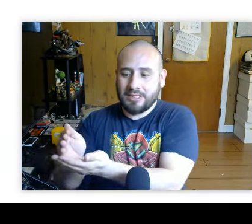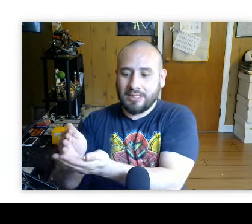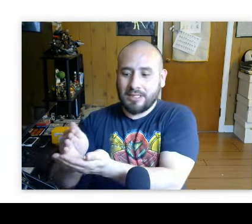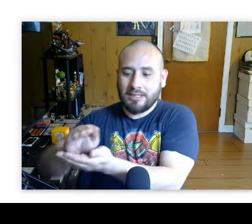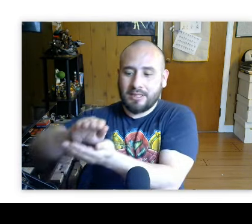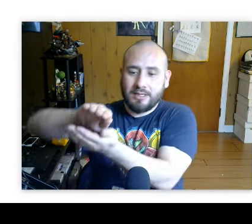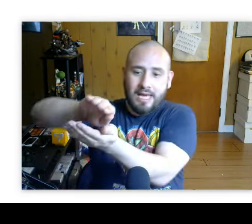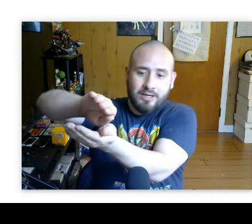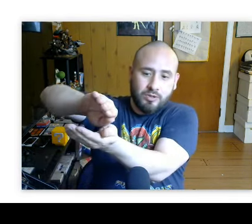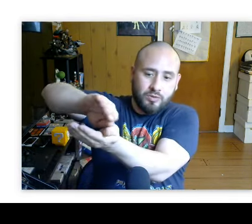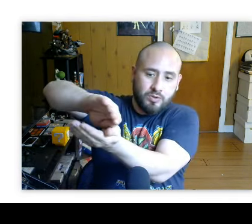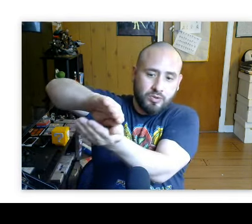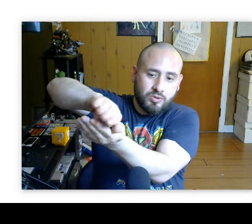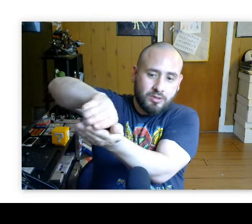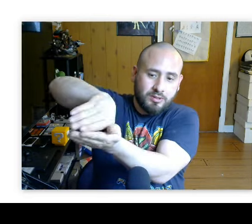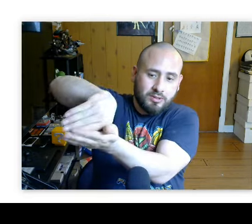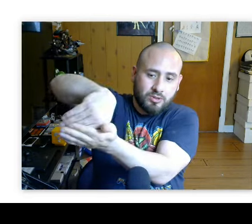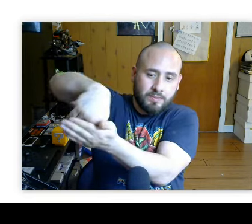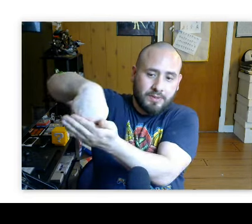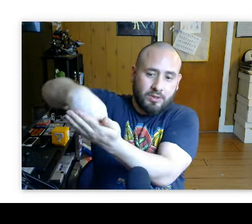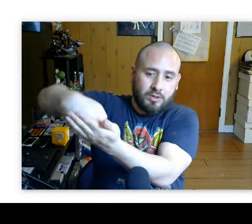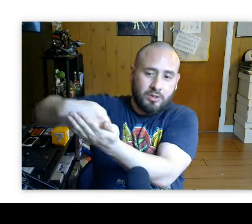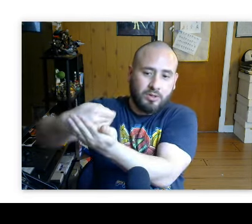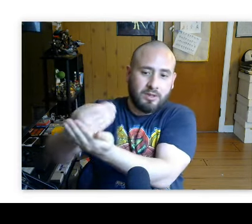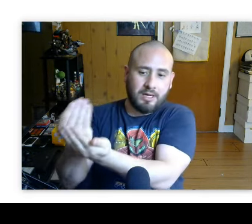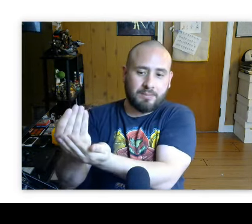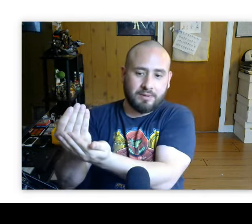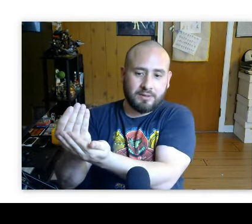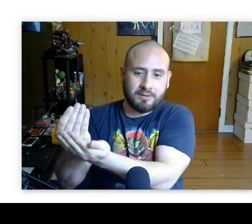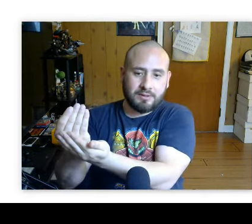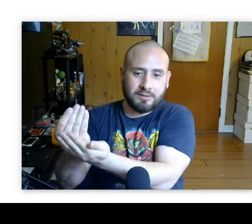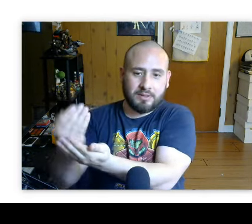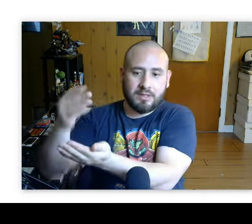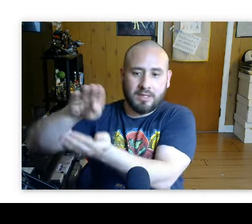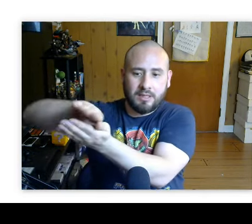delicious that you scoop it all up.